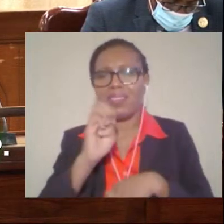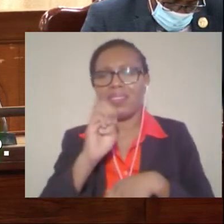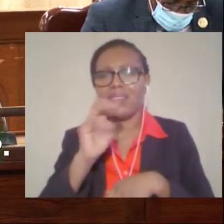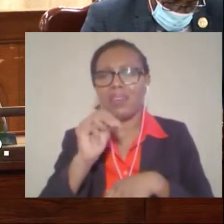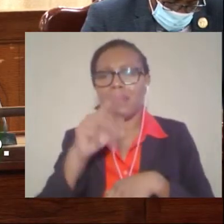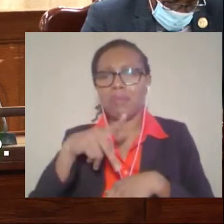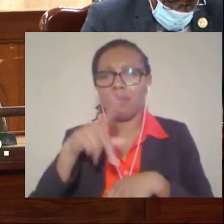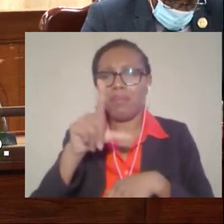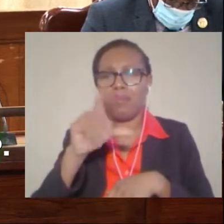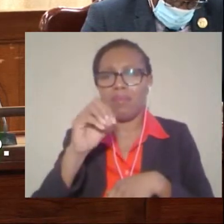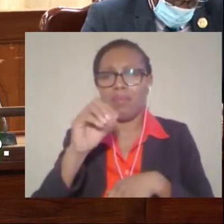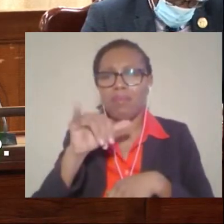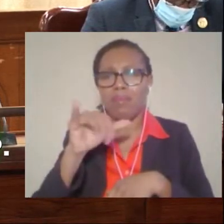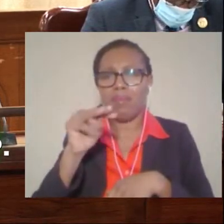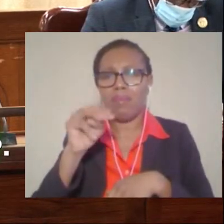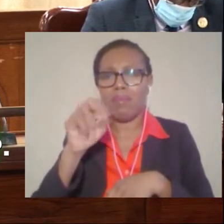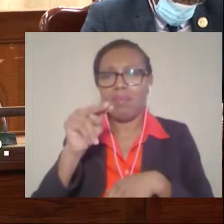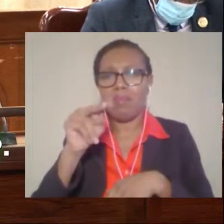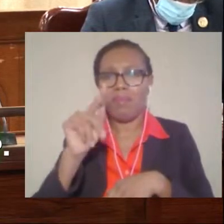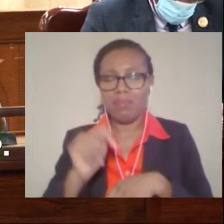It's not this government's doing.